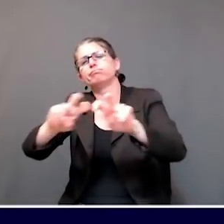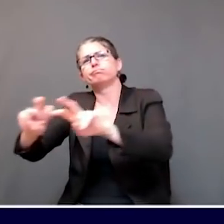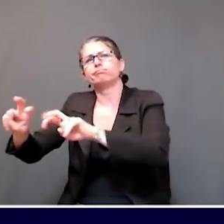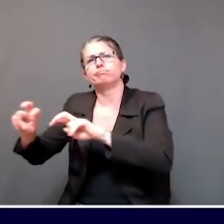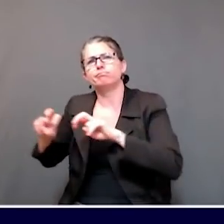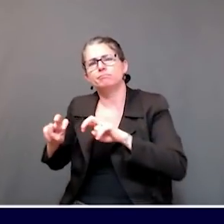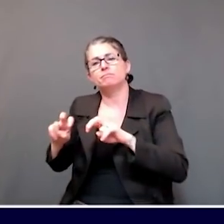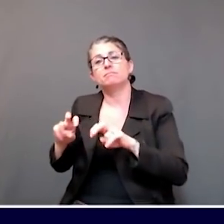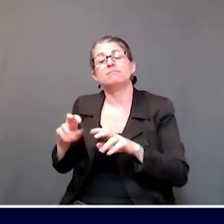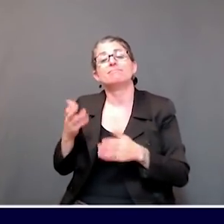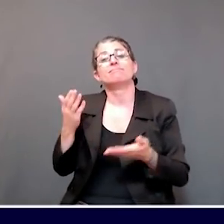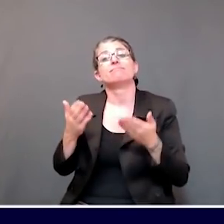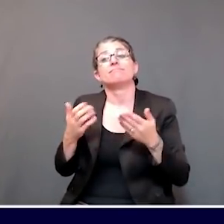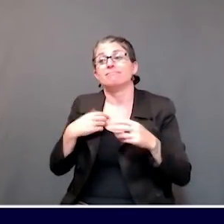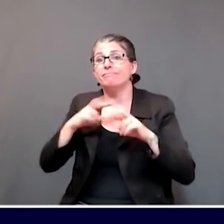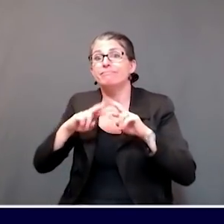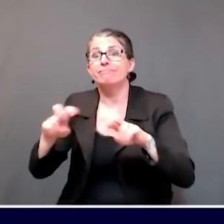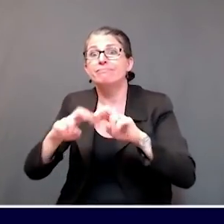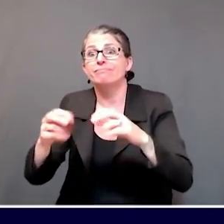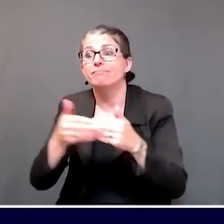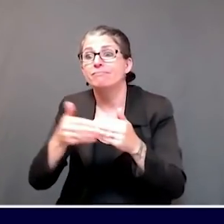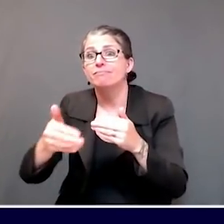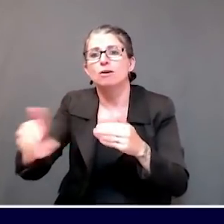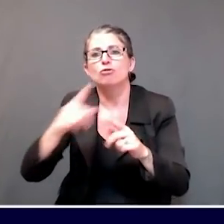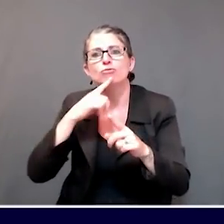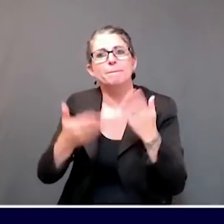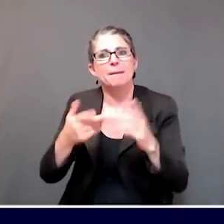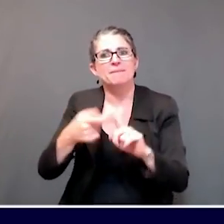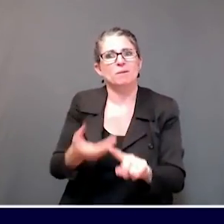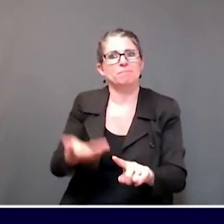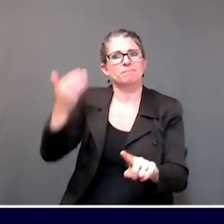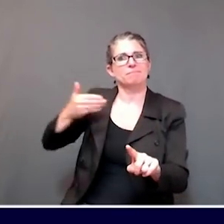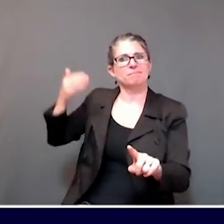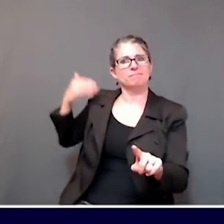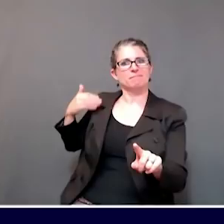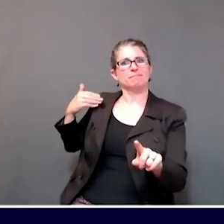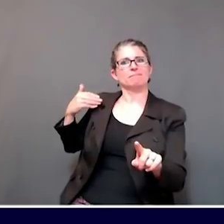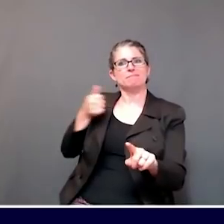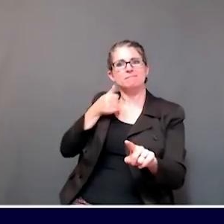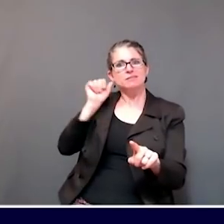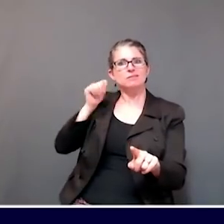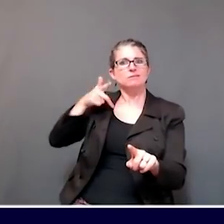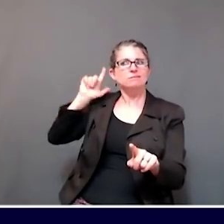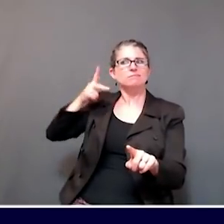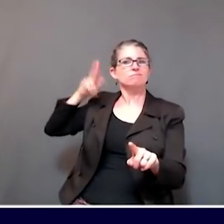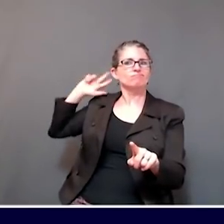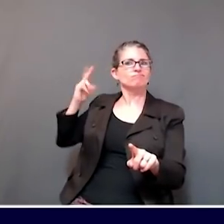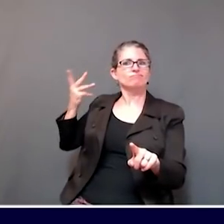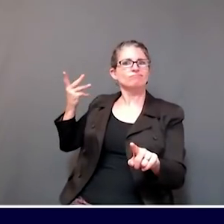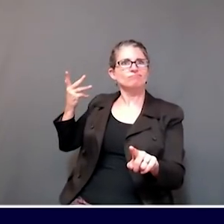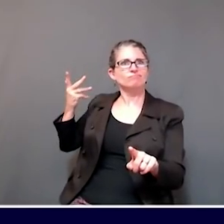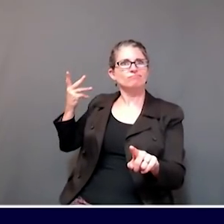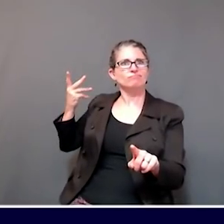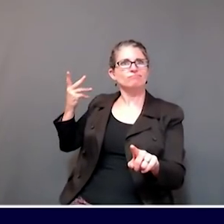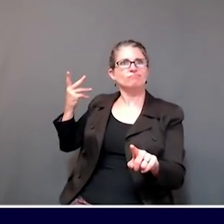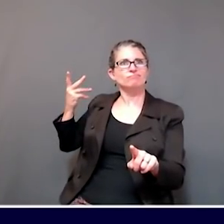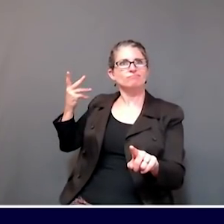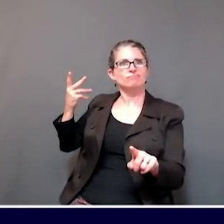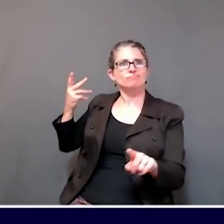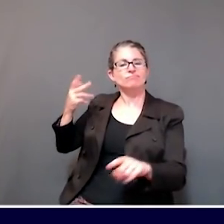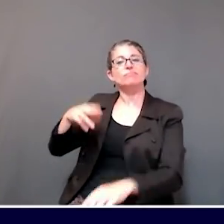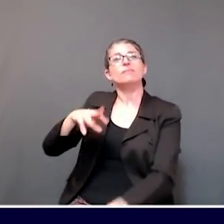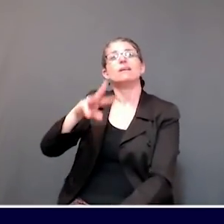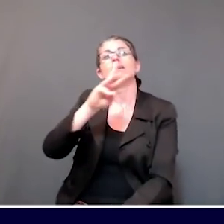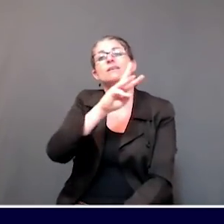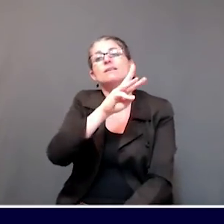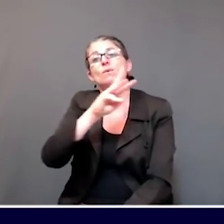ago. And then we'll adjust the numbers accordingly because our website is trying to portray the most accurate epidemiological picture. But in